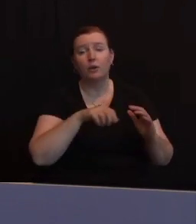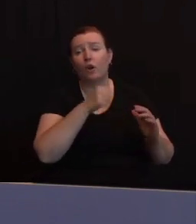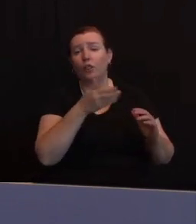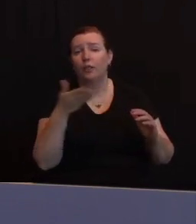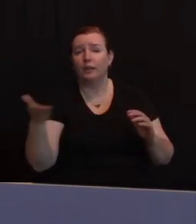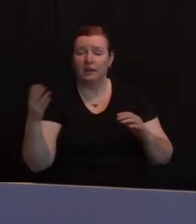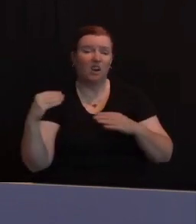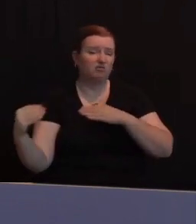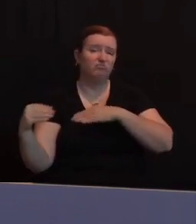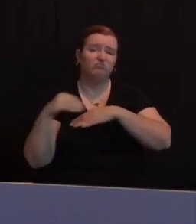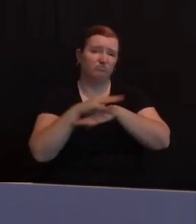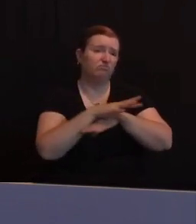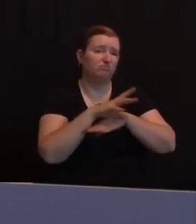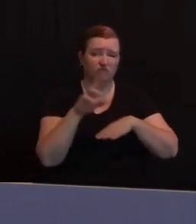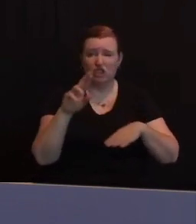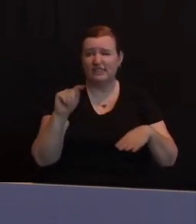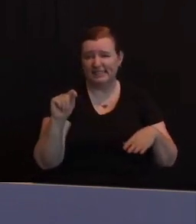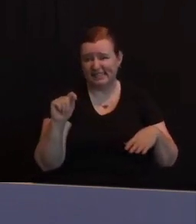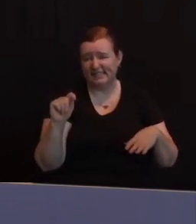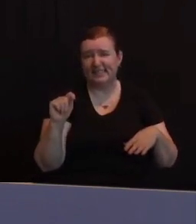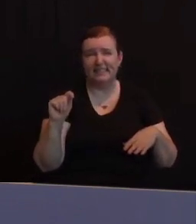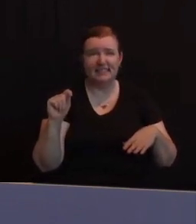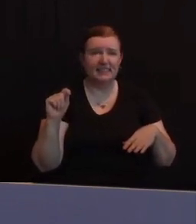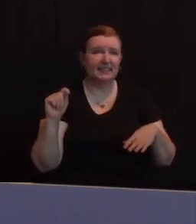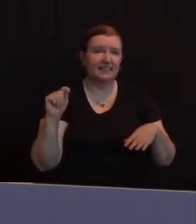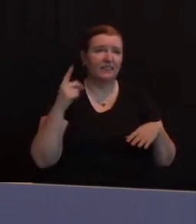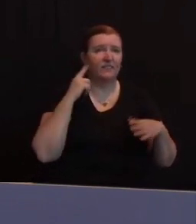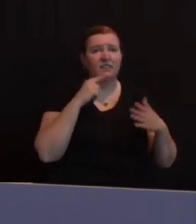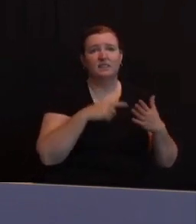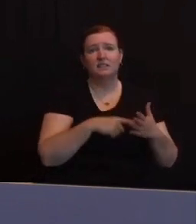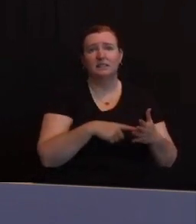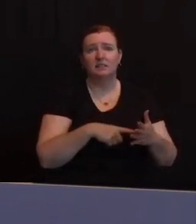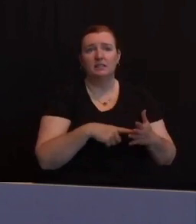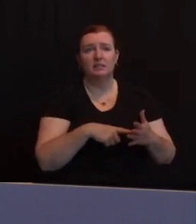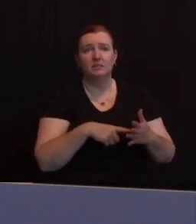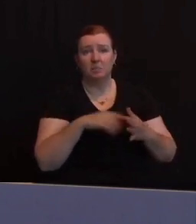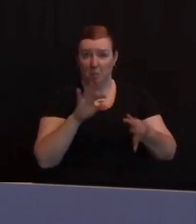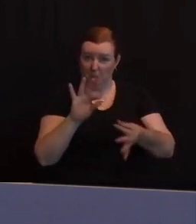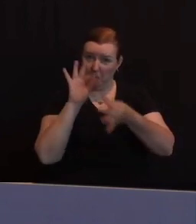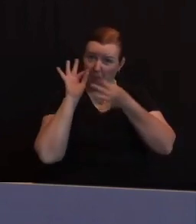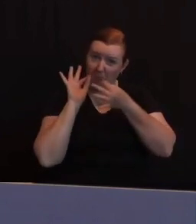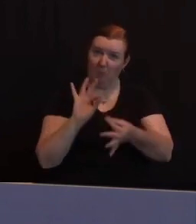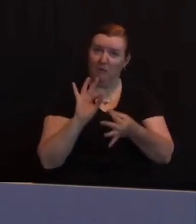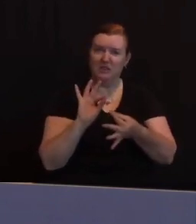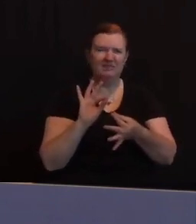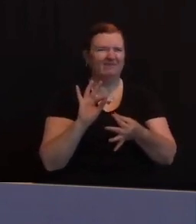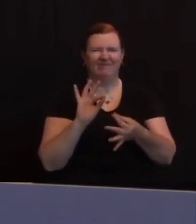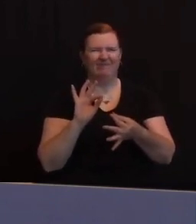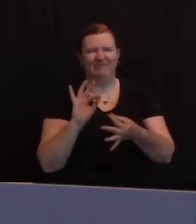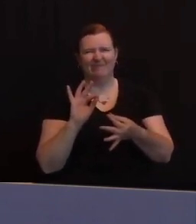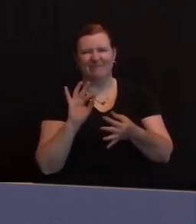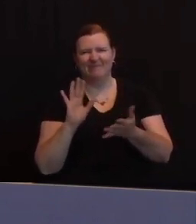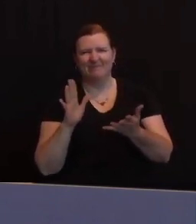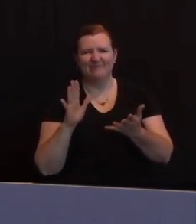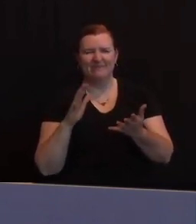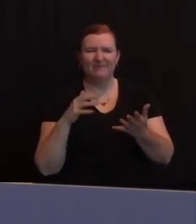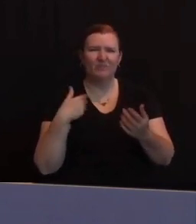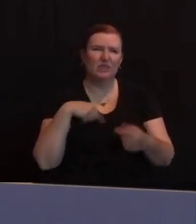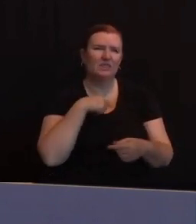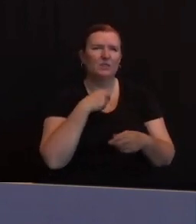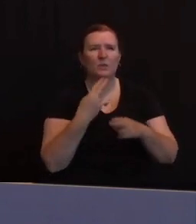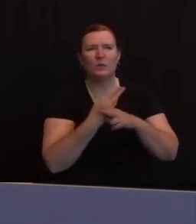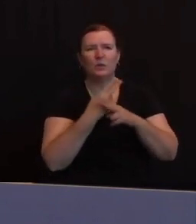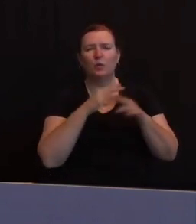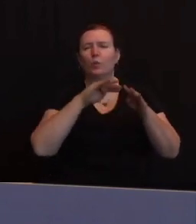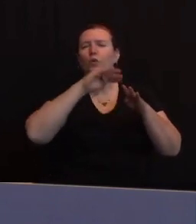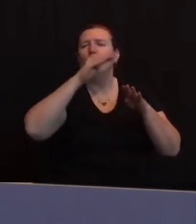the RT actually translates to what you actually see in reality. For example, in our epidemic curves that we see